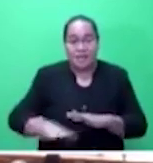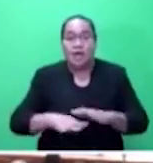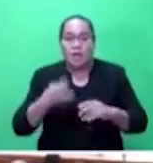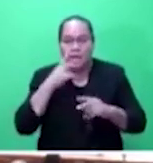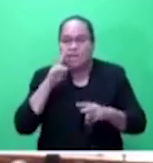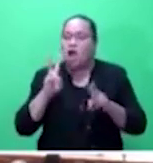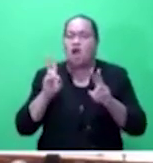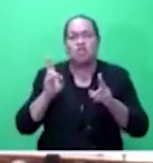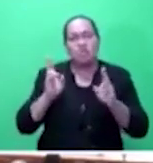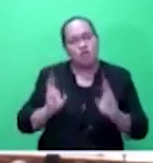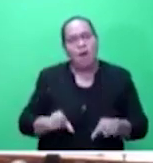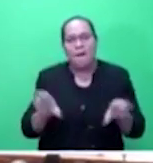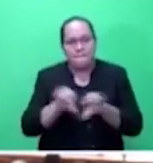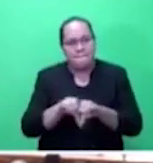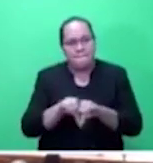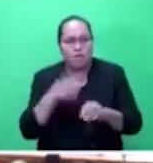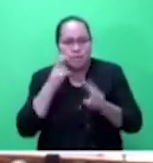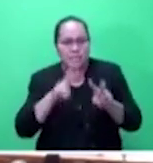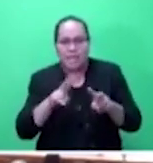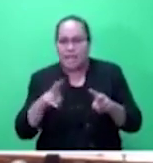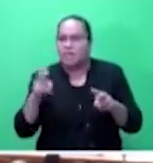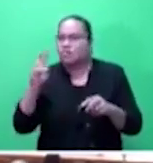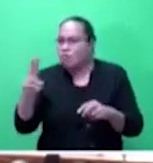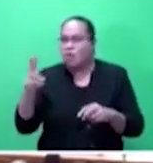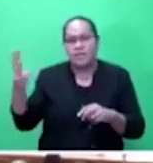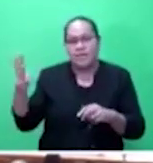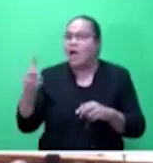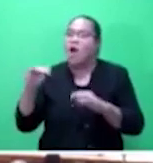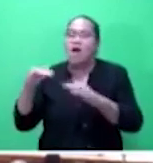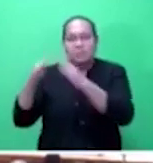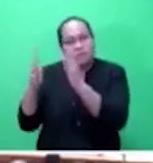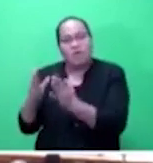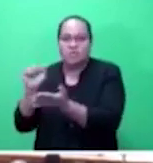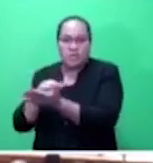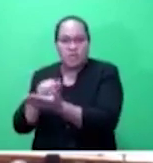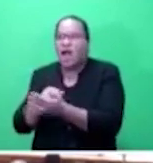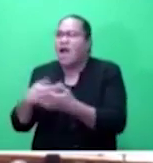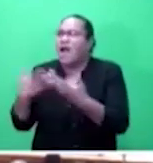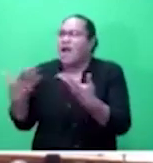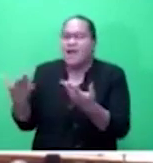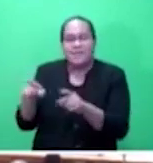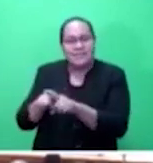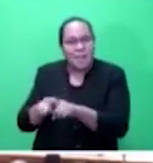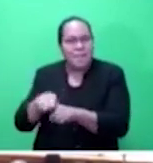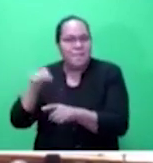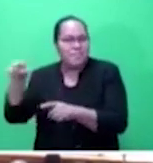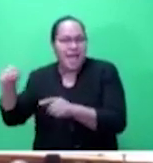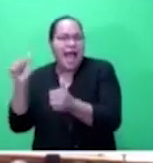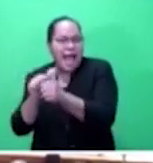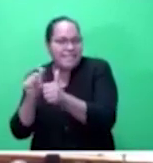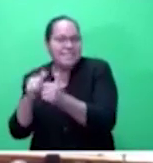see 2, 3 or more generations sharing a home, often with their aunties, uncles, cousins, brothers,